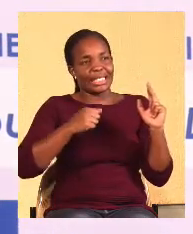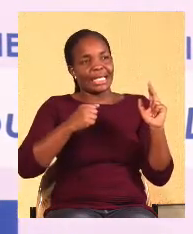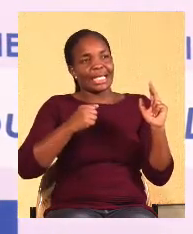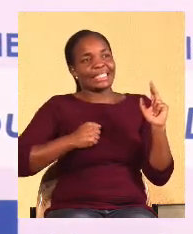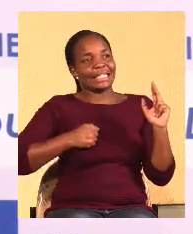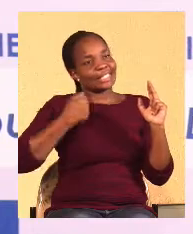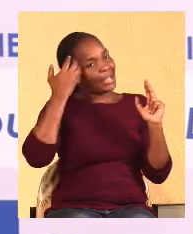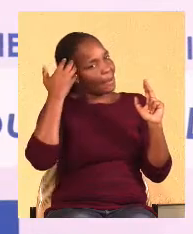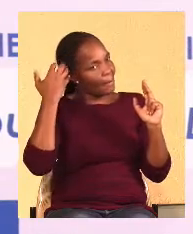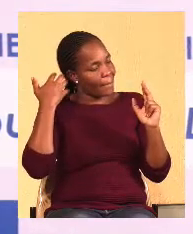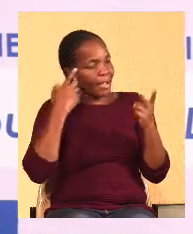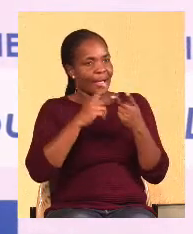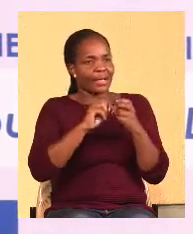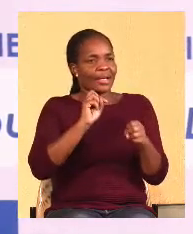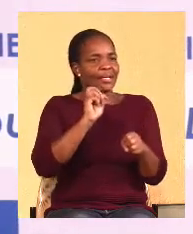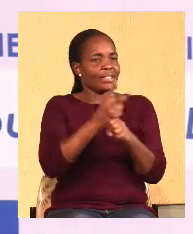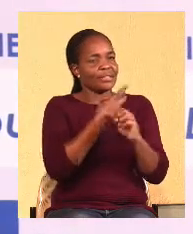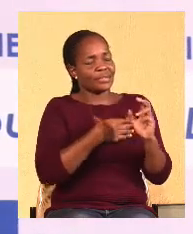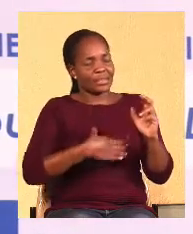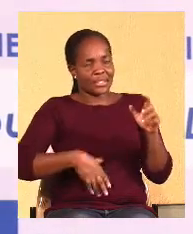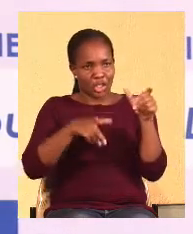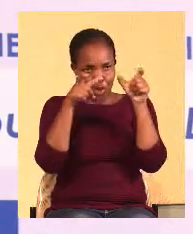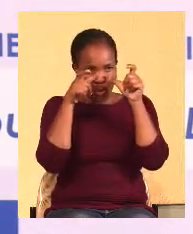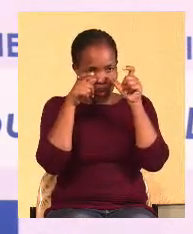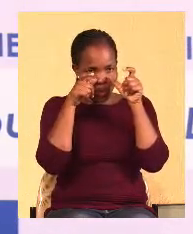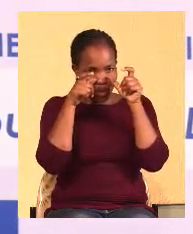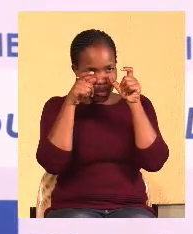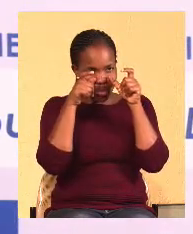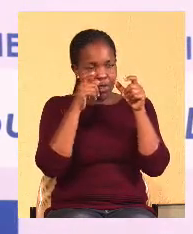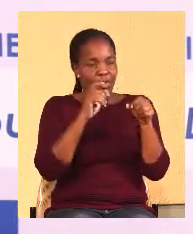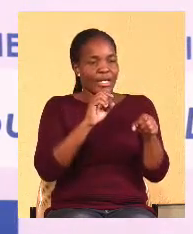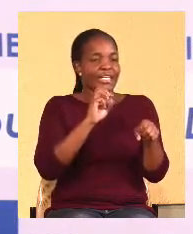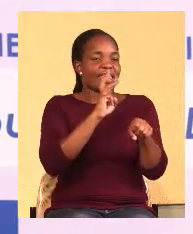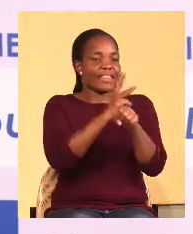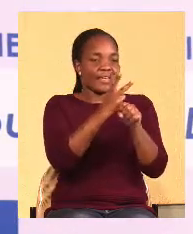Tate Hifikepunye Pohamba, and our father of the